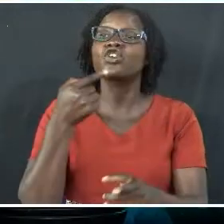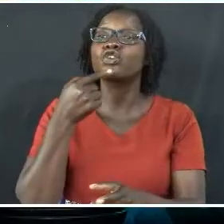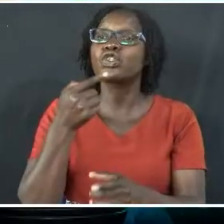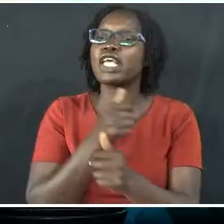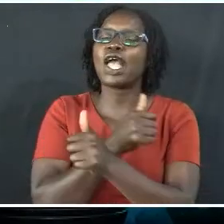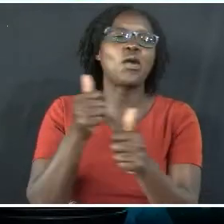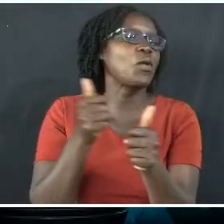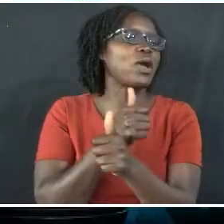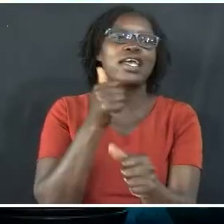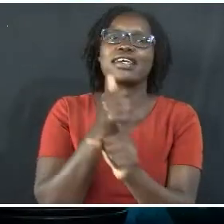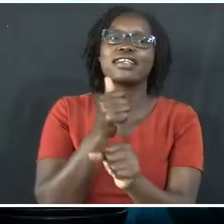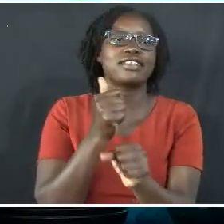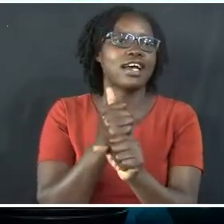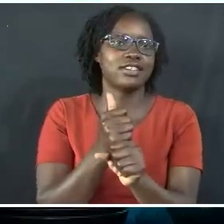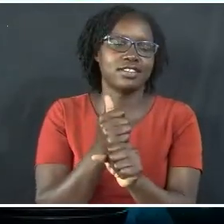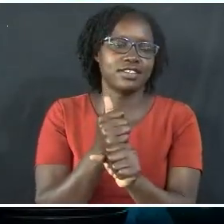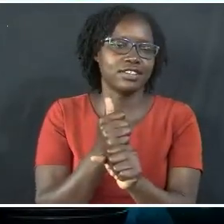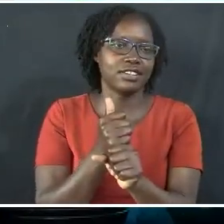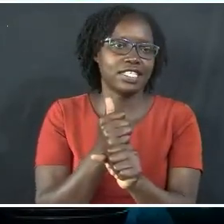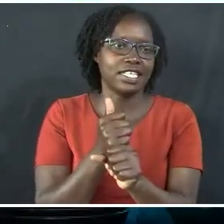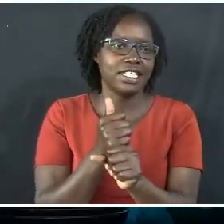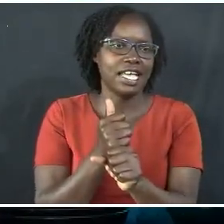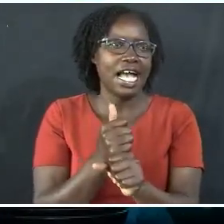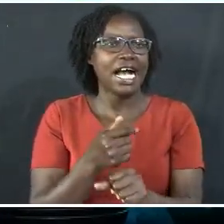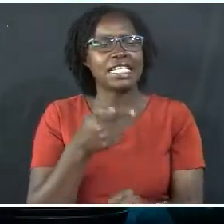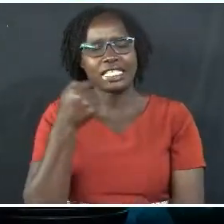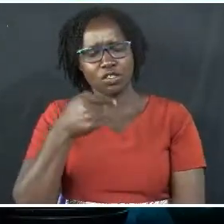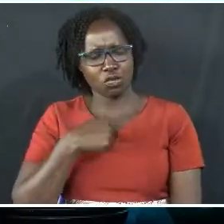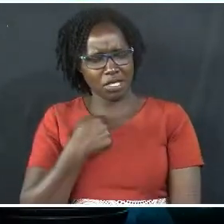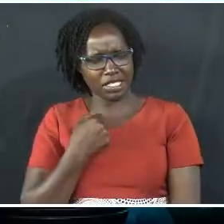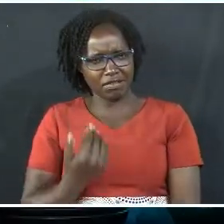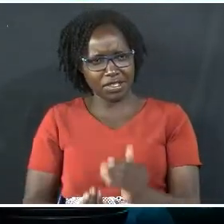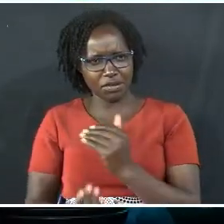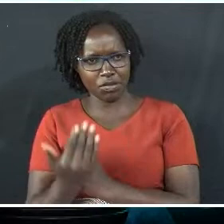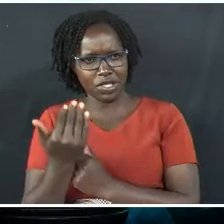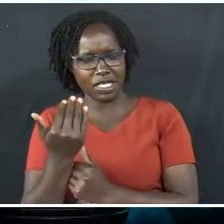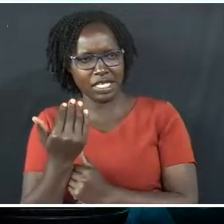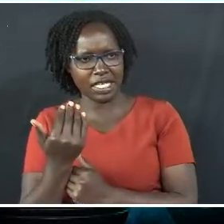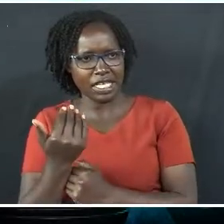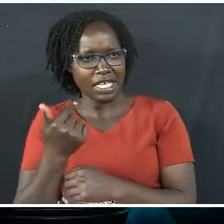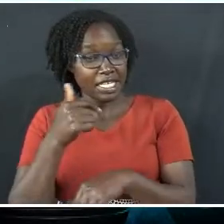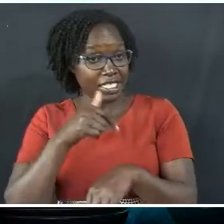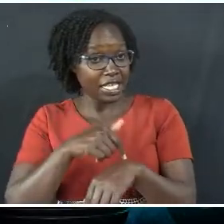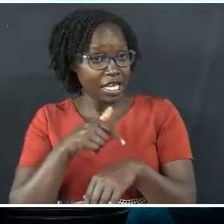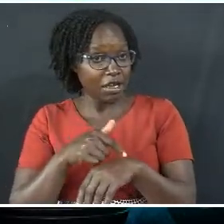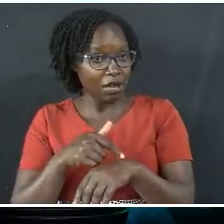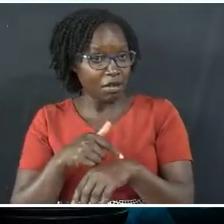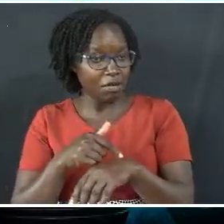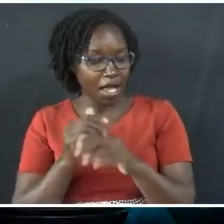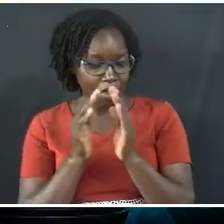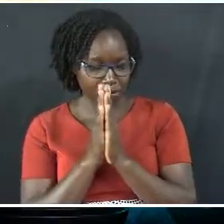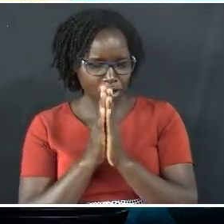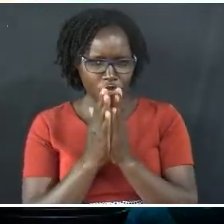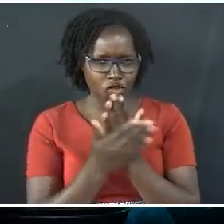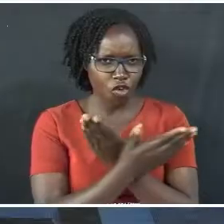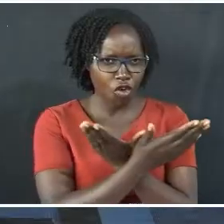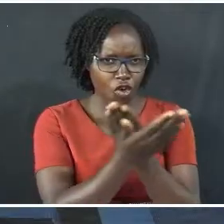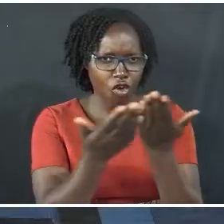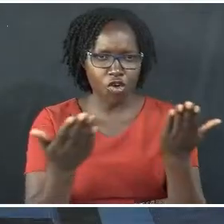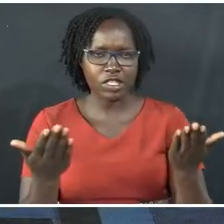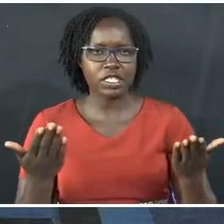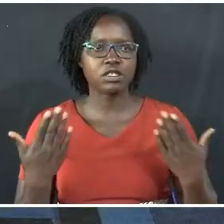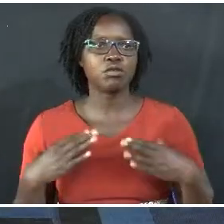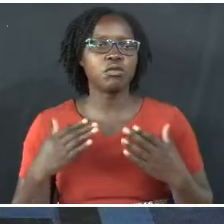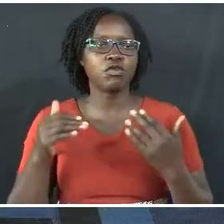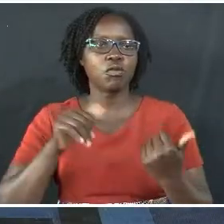well done. And I said to myself this morning, after praying for all these